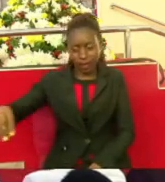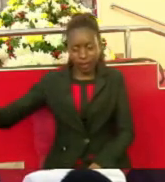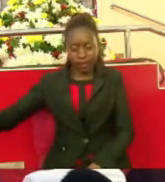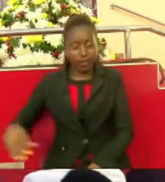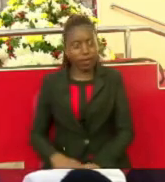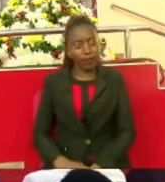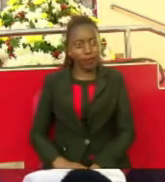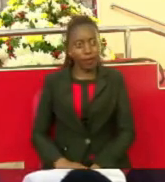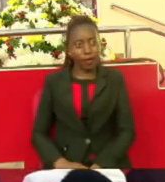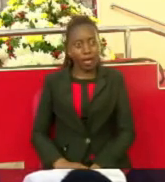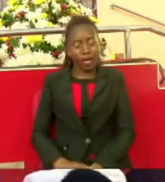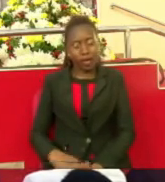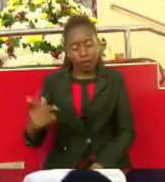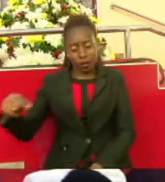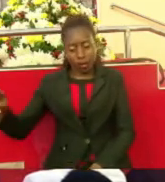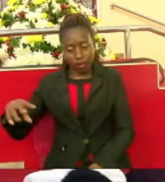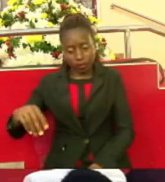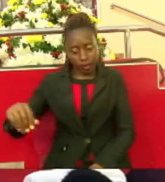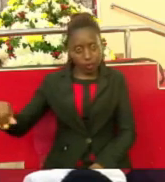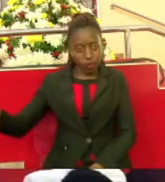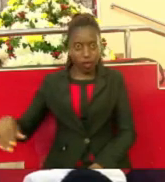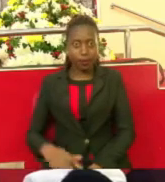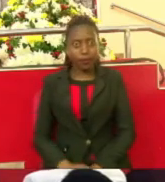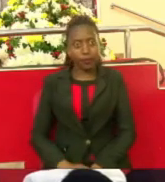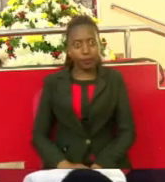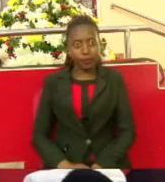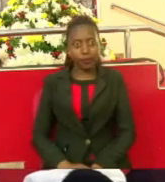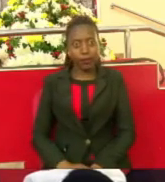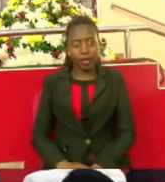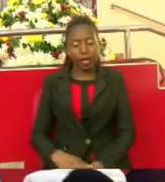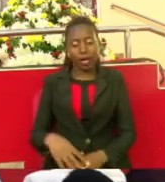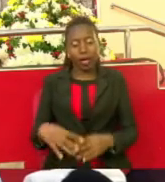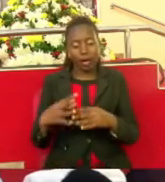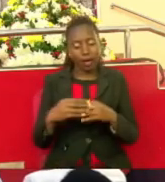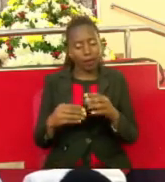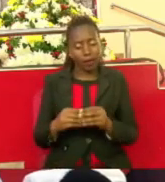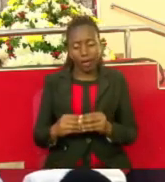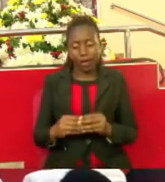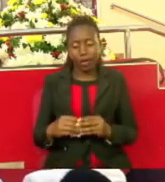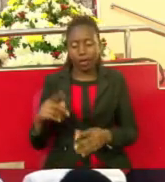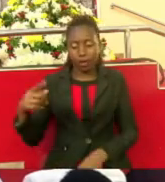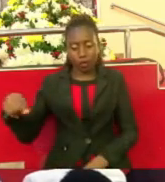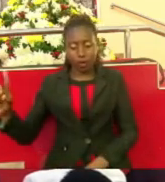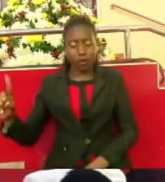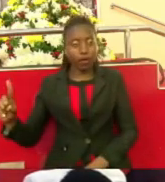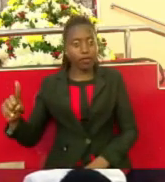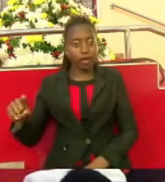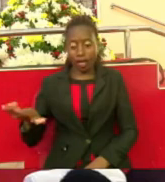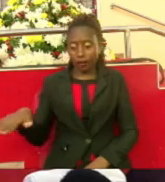the right manure, and create the right environment for that plant.